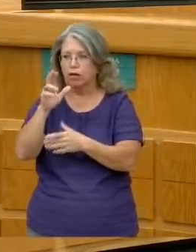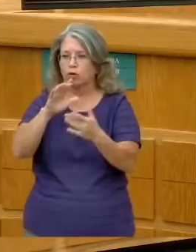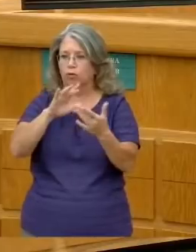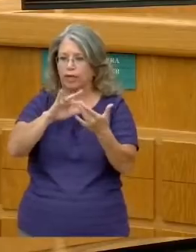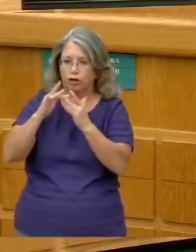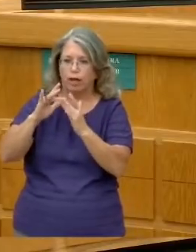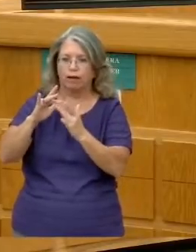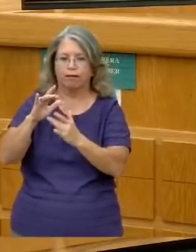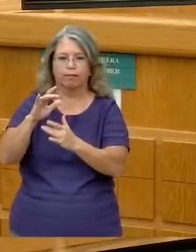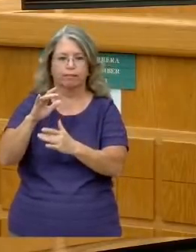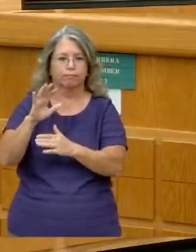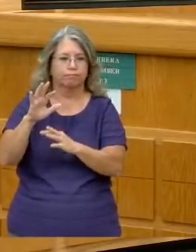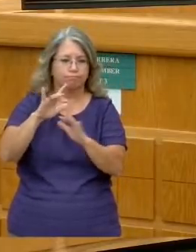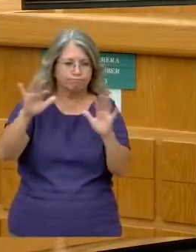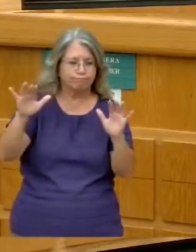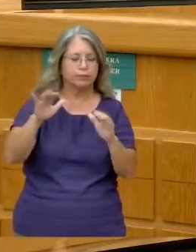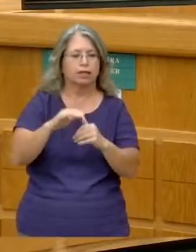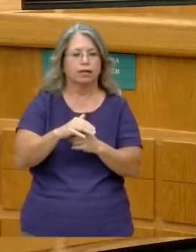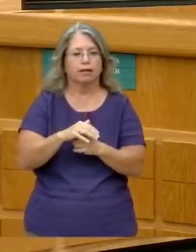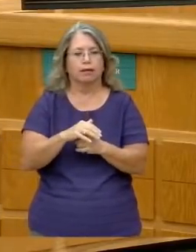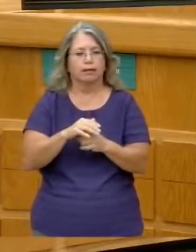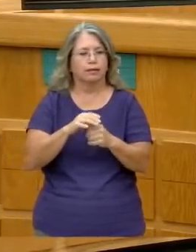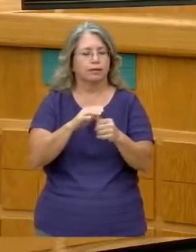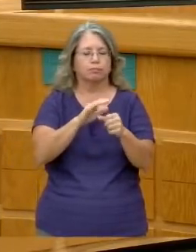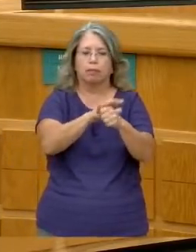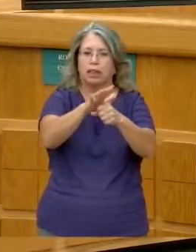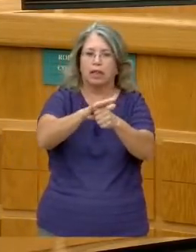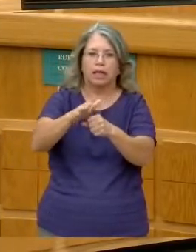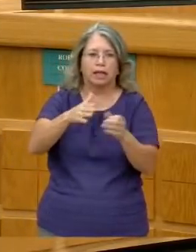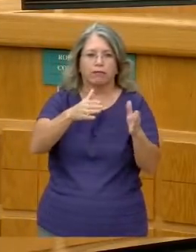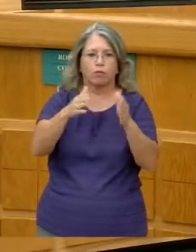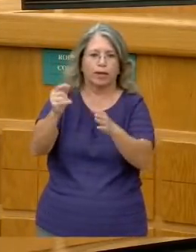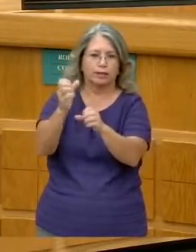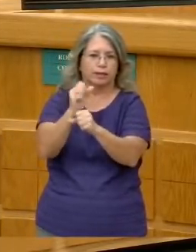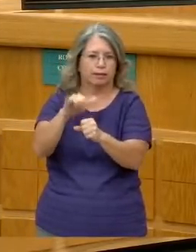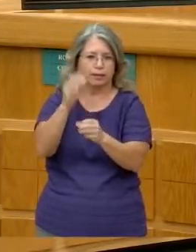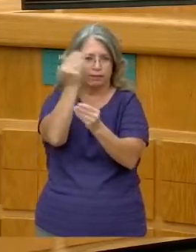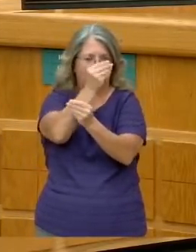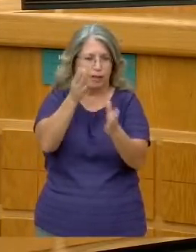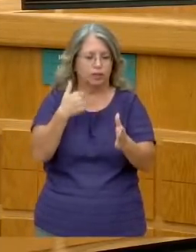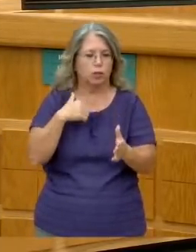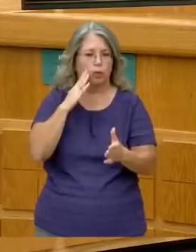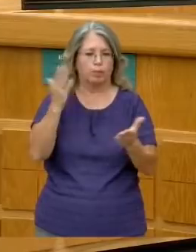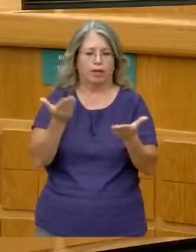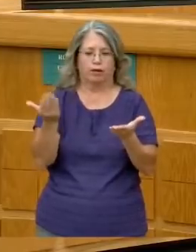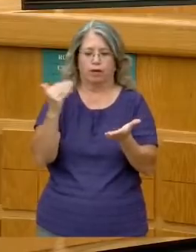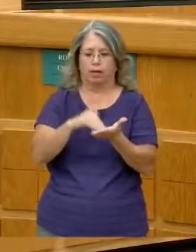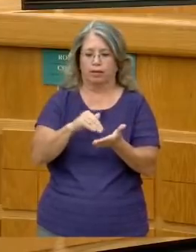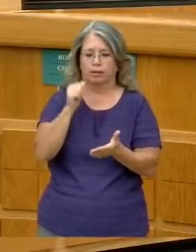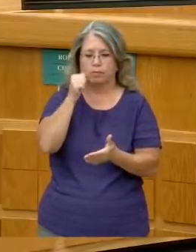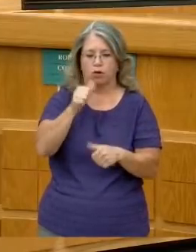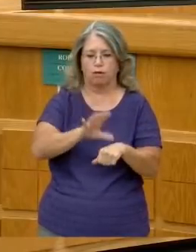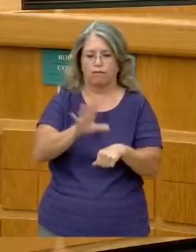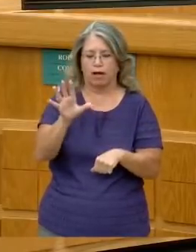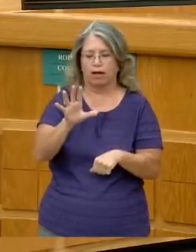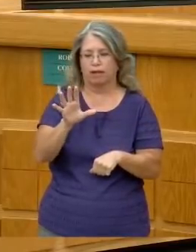on. So there's plenty of ways to get the information. We'll be back here again tomorrow at 5.